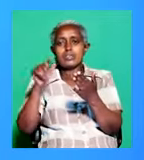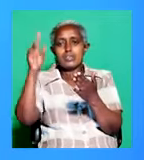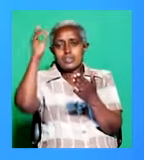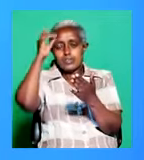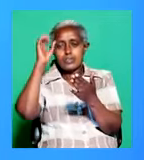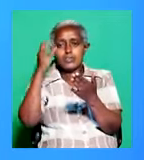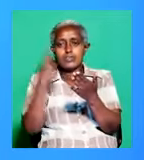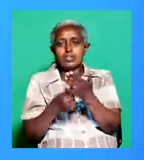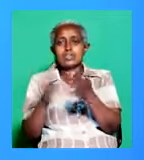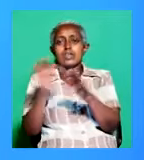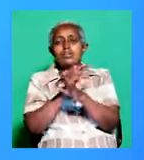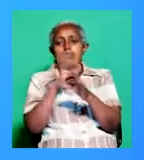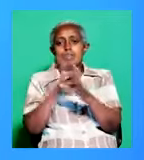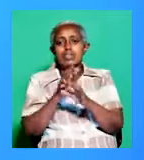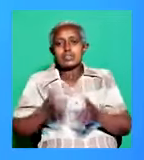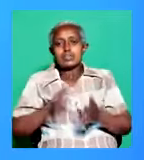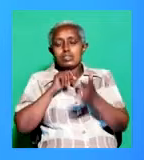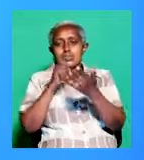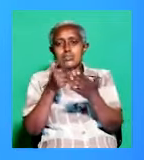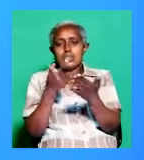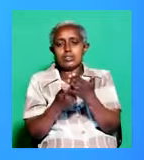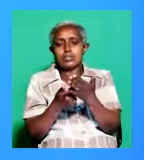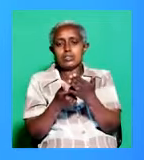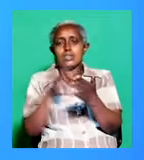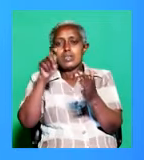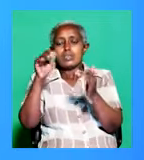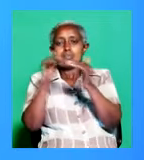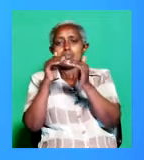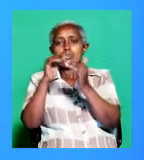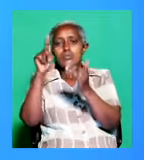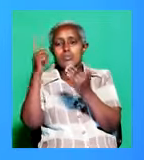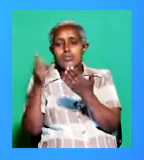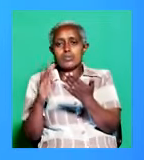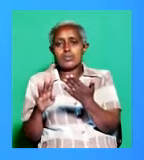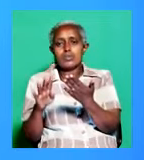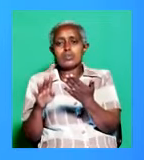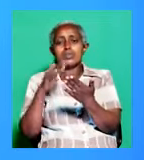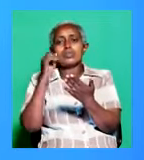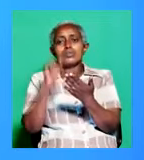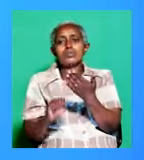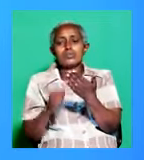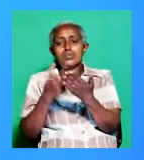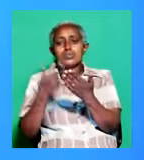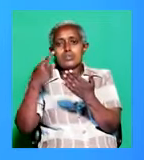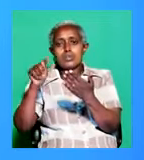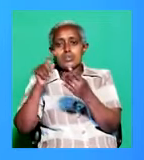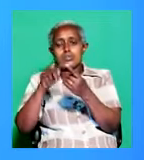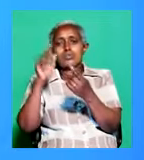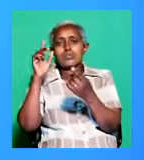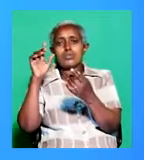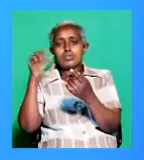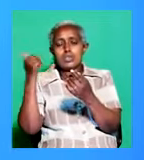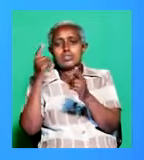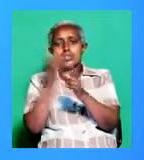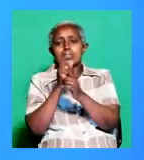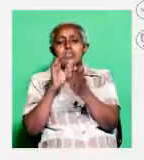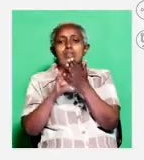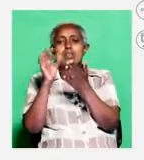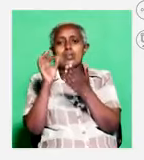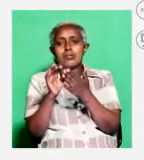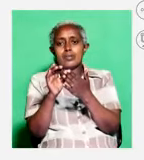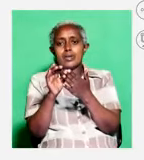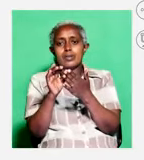of this function does not exist at x equals to 1 over 4. So we'll try to find also the other critical